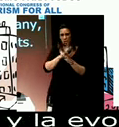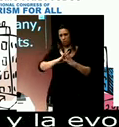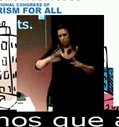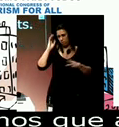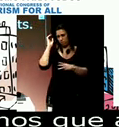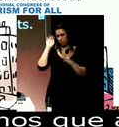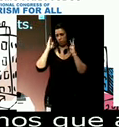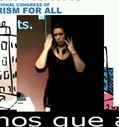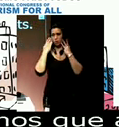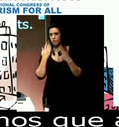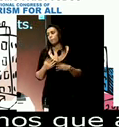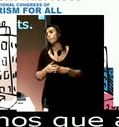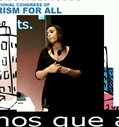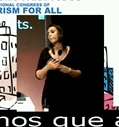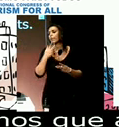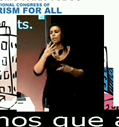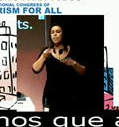talking about this.